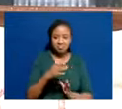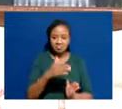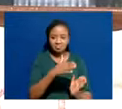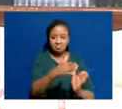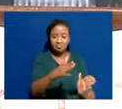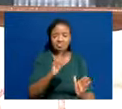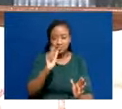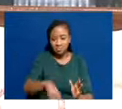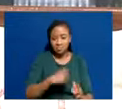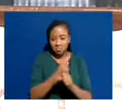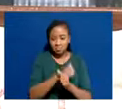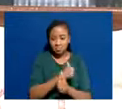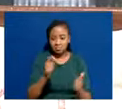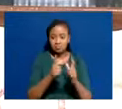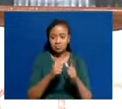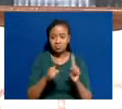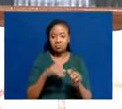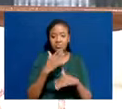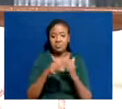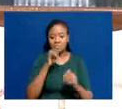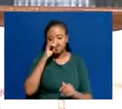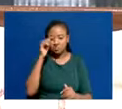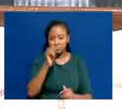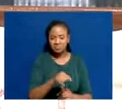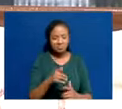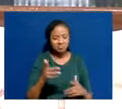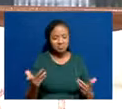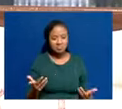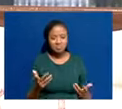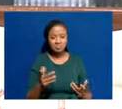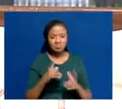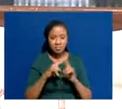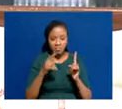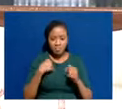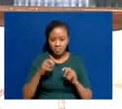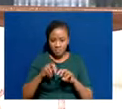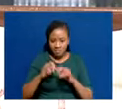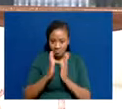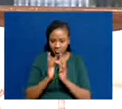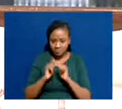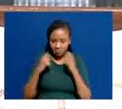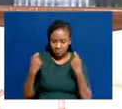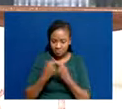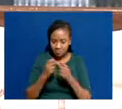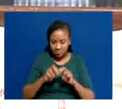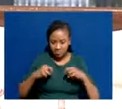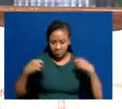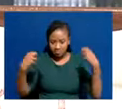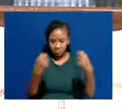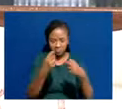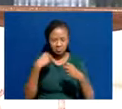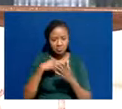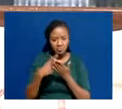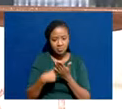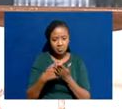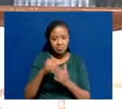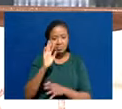interference. And so we said, okay, leave that. I sat down with my team and we said, look, what is Nairobi trying